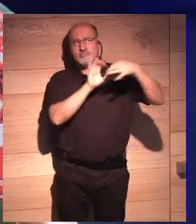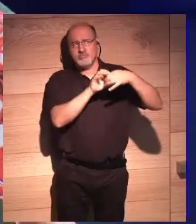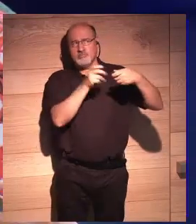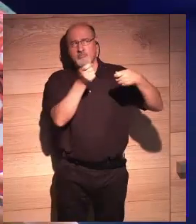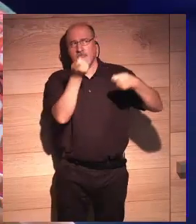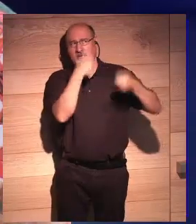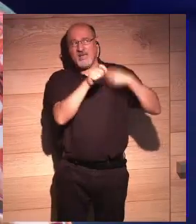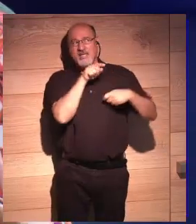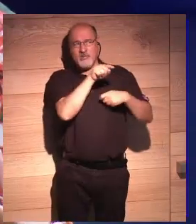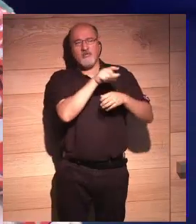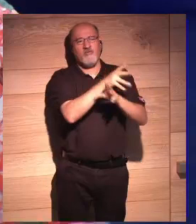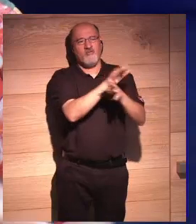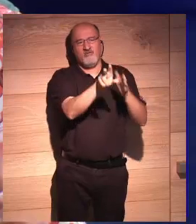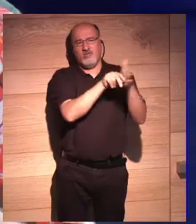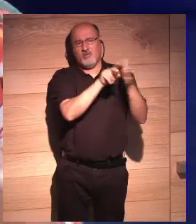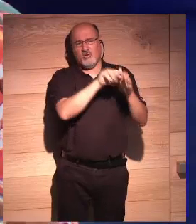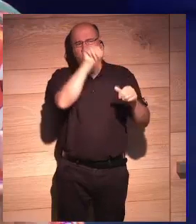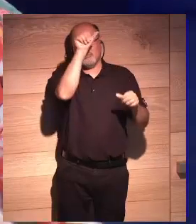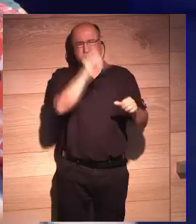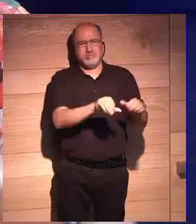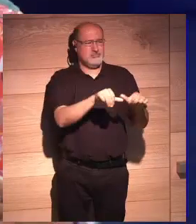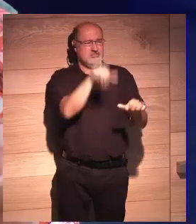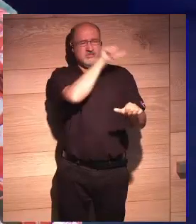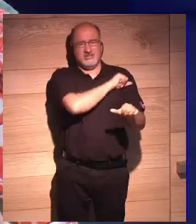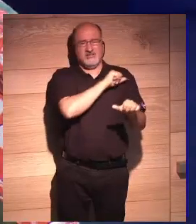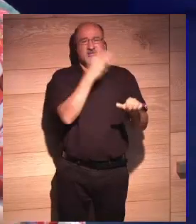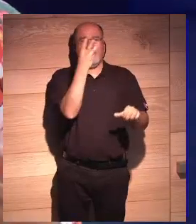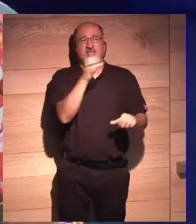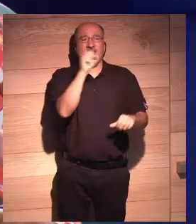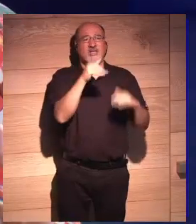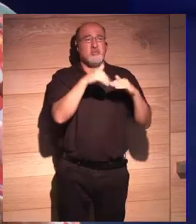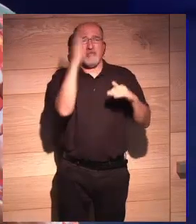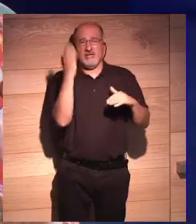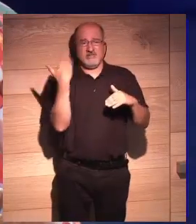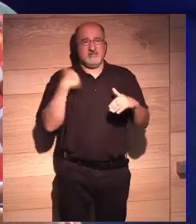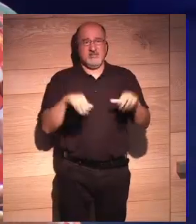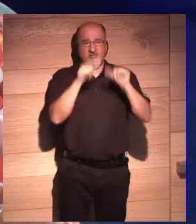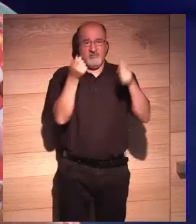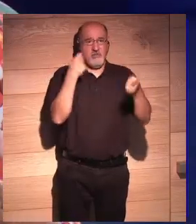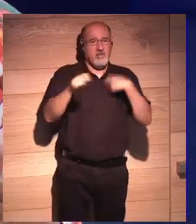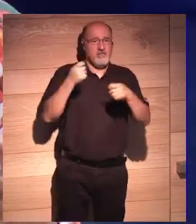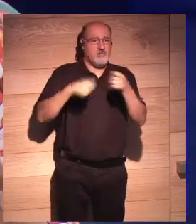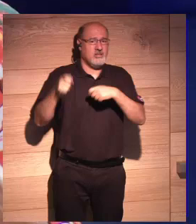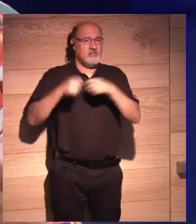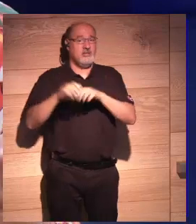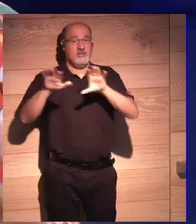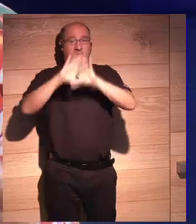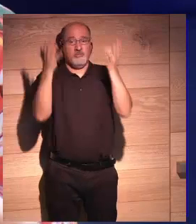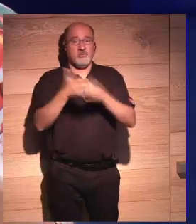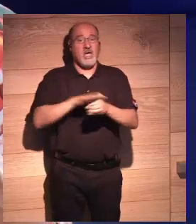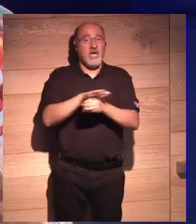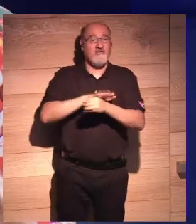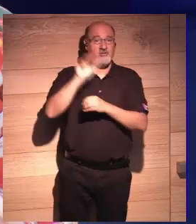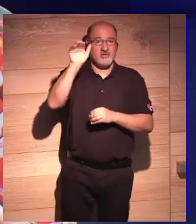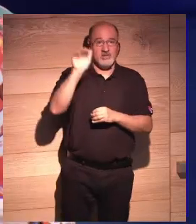immersive and reactive content, and we have to look at the video games because they have been developing that for 20 or 30 years